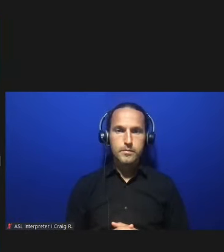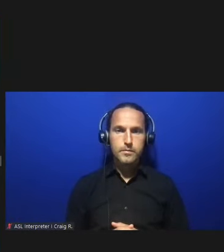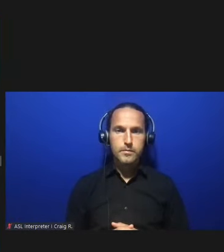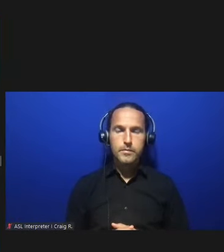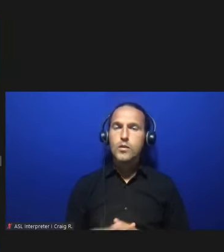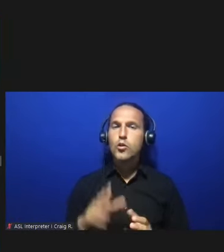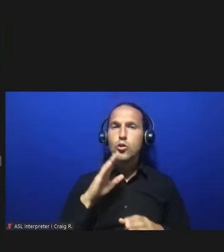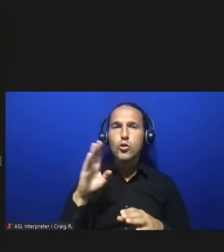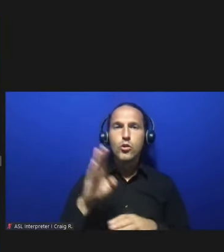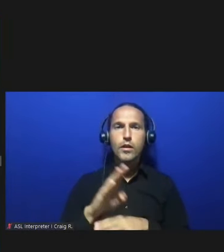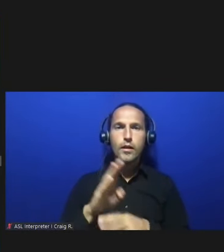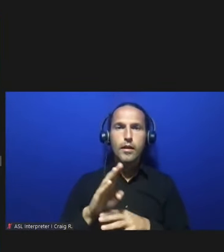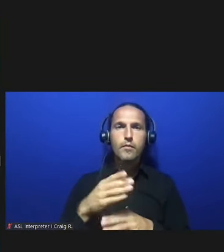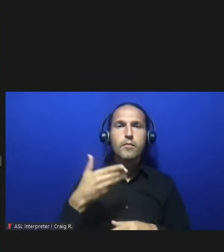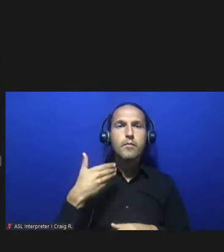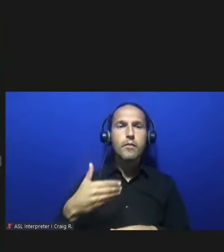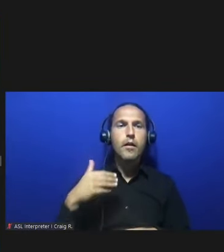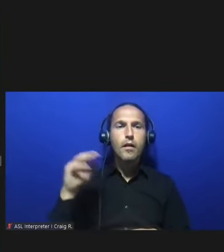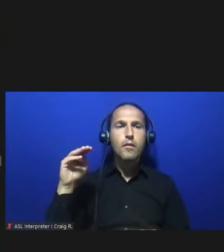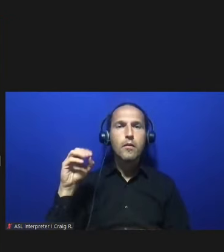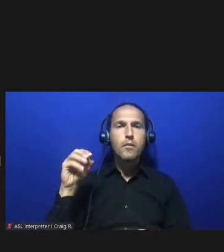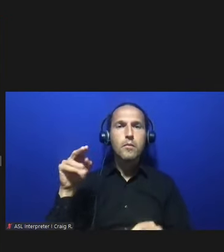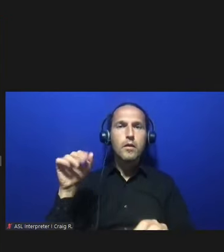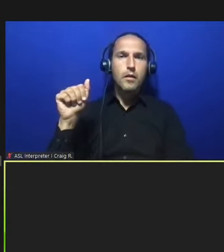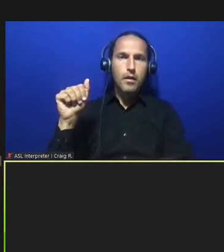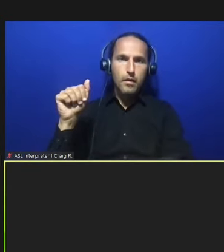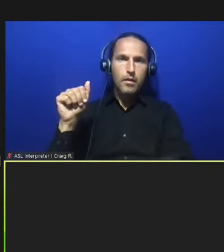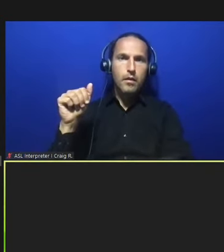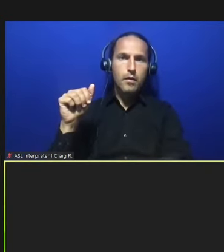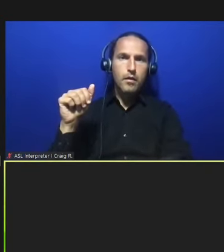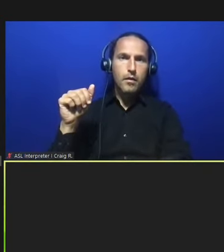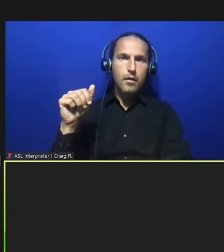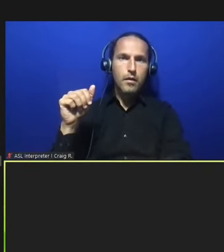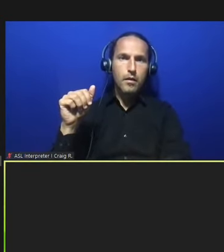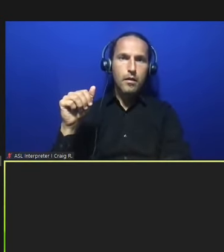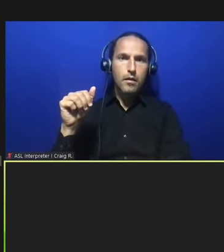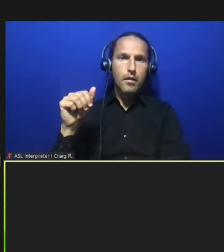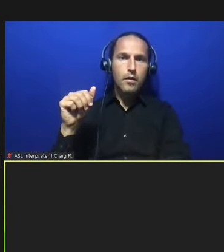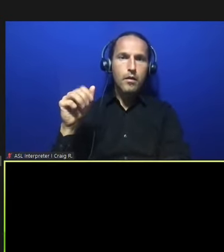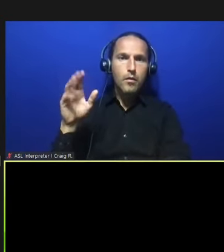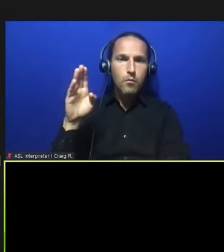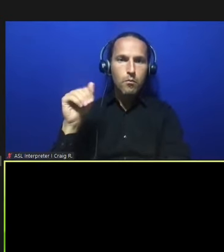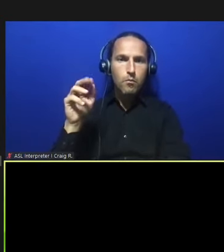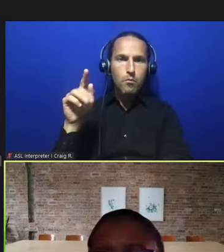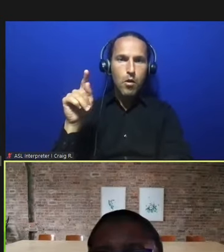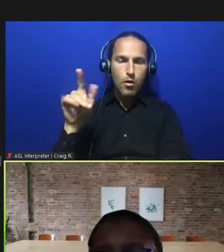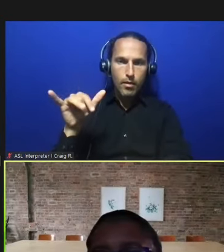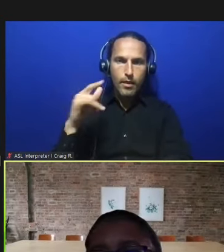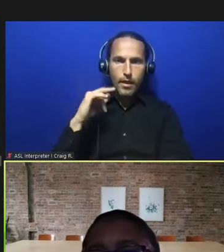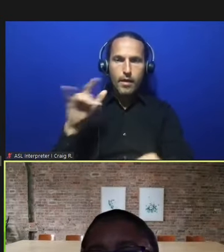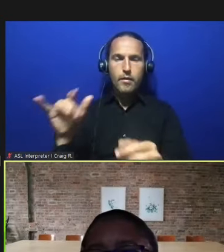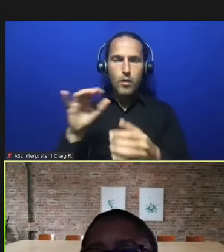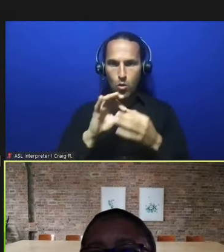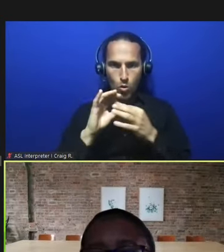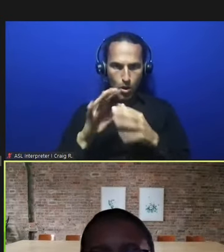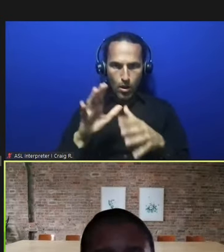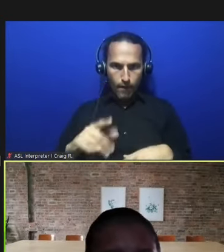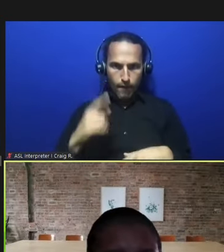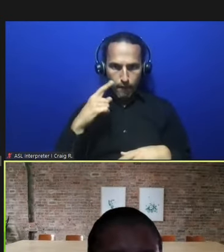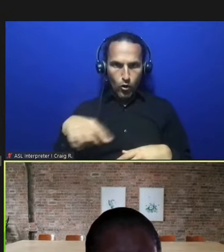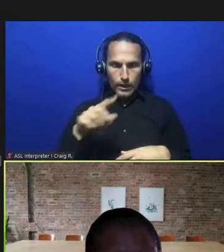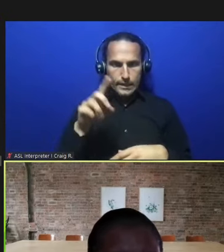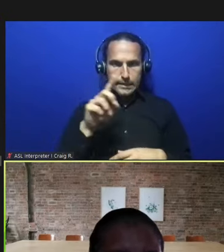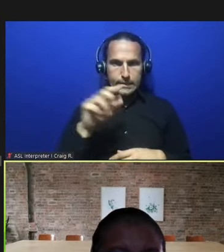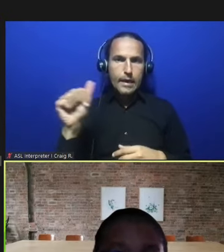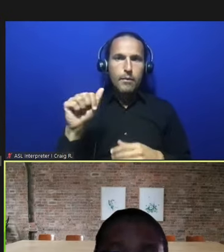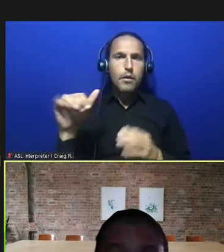Good evening. My name is Monica Bartley, community organizer at the Center for Independence of the Disabled New